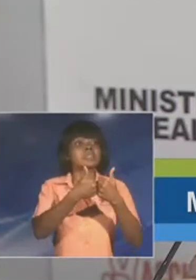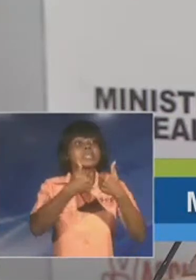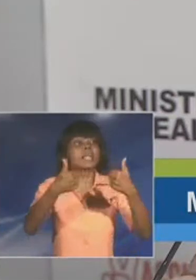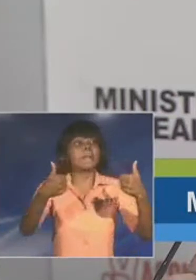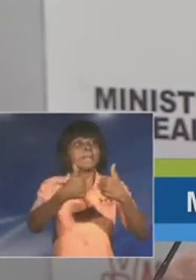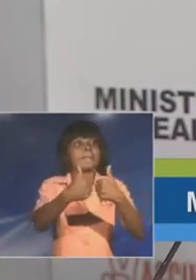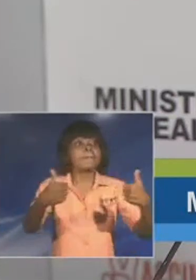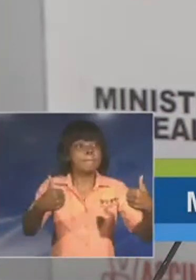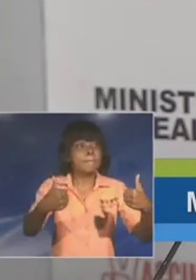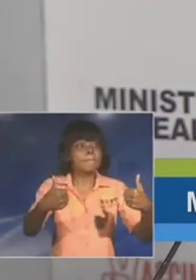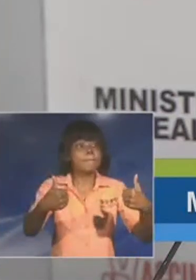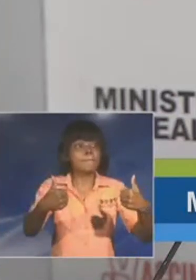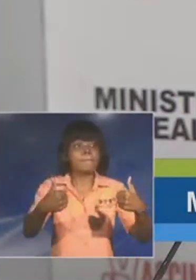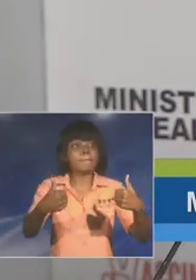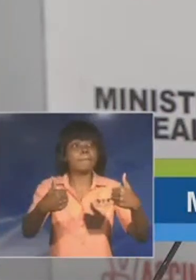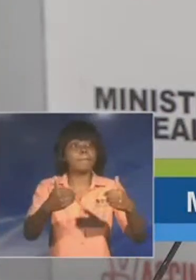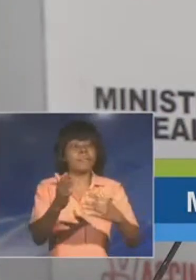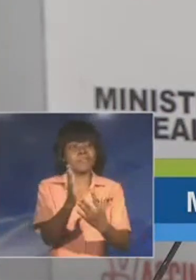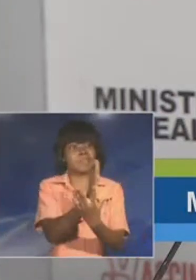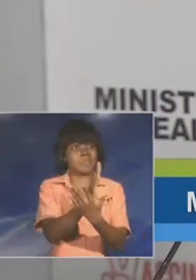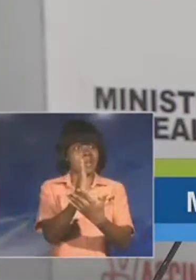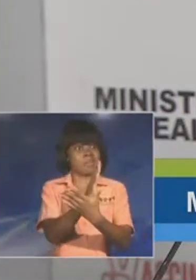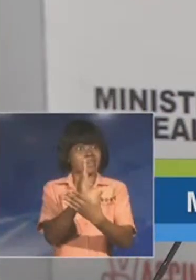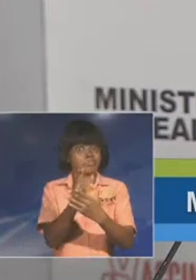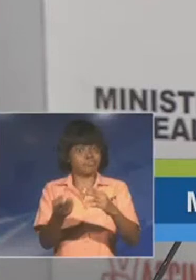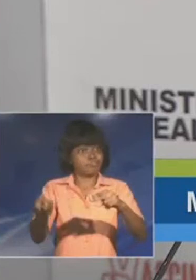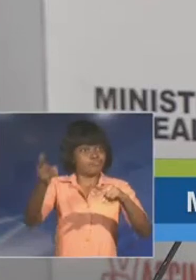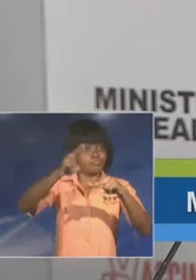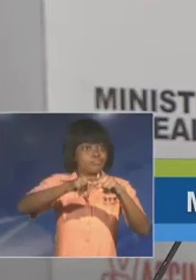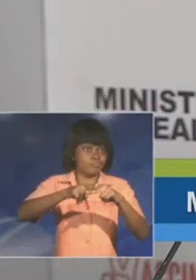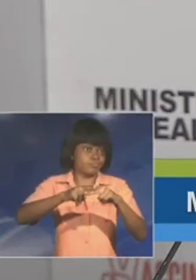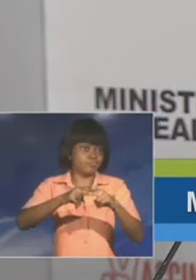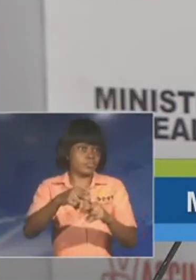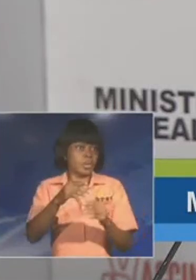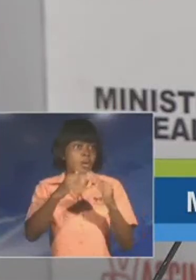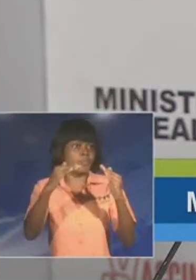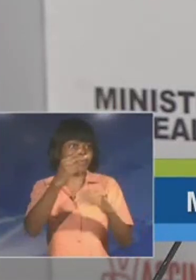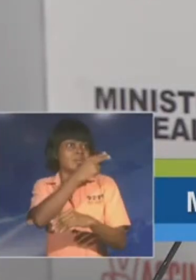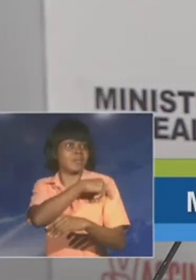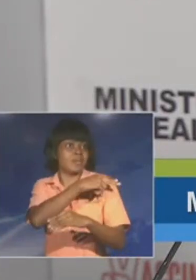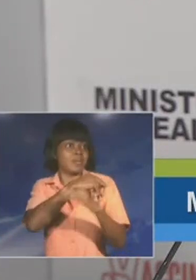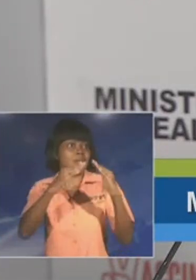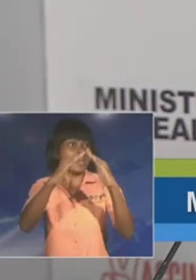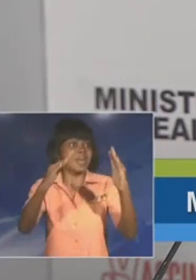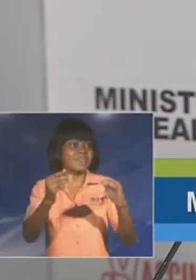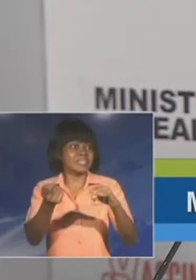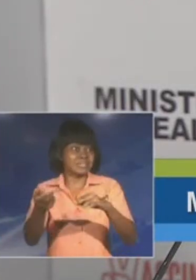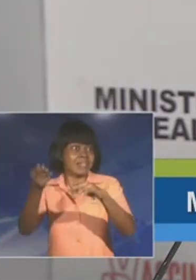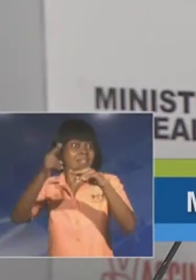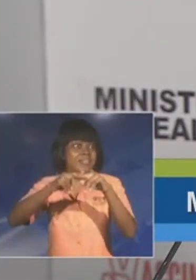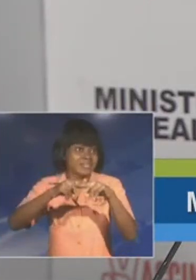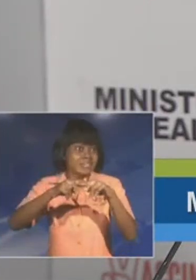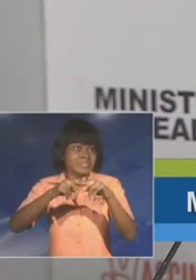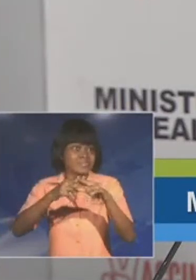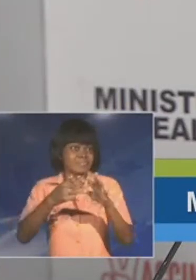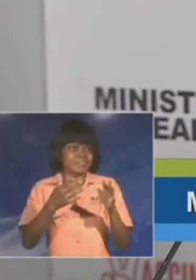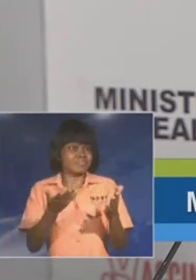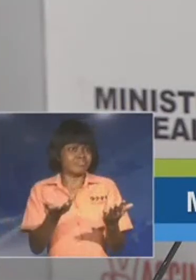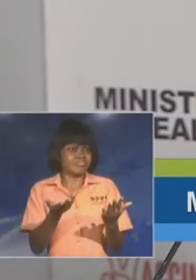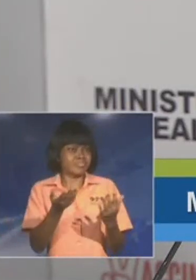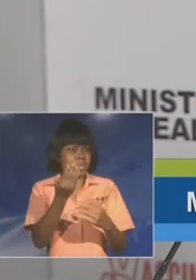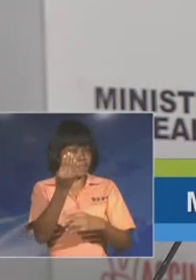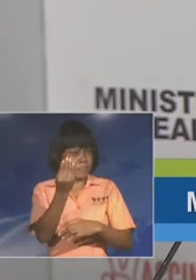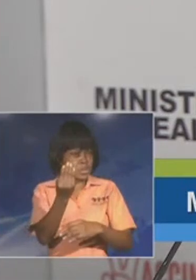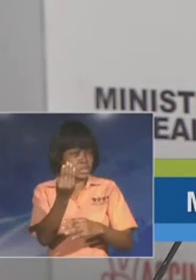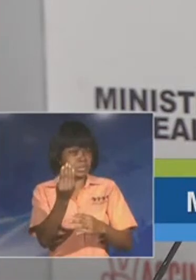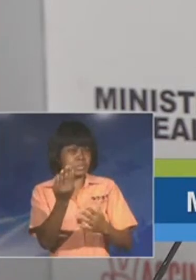occupancy at the hospitals. With respect to the step-down facilities, there are 0 patients, and this